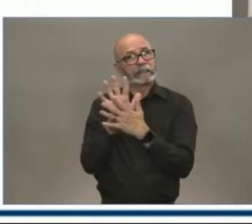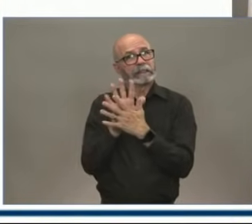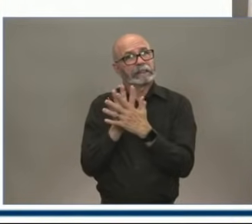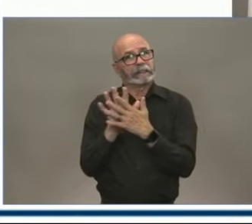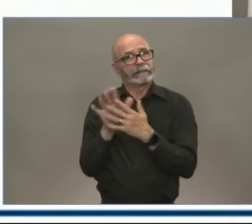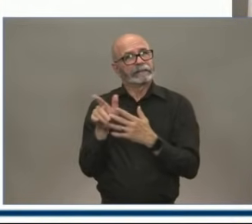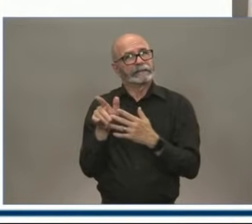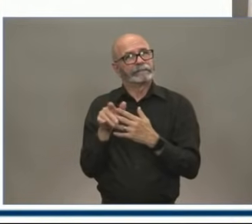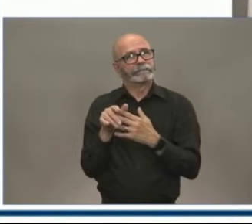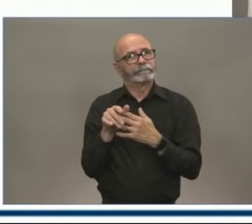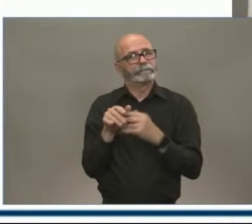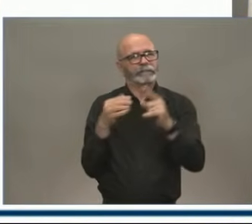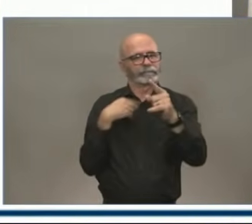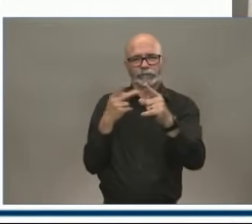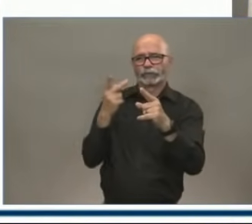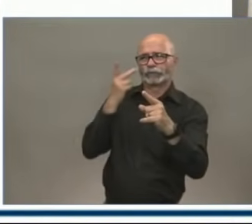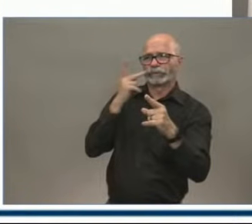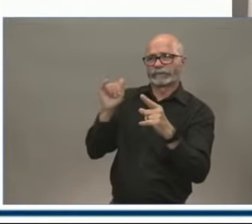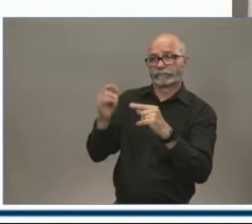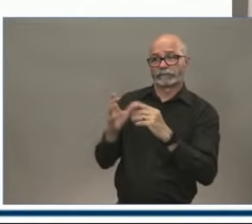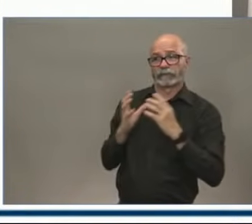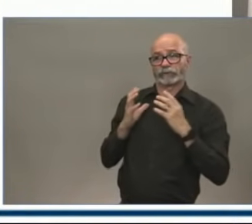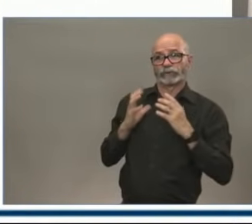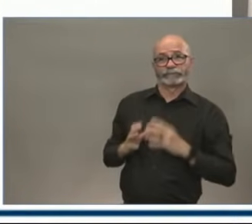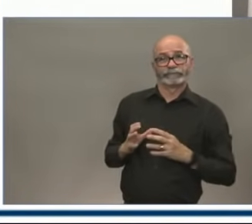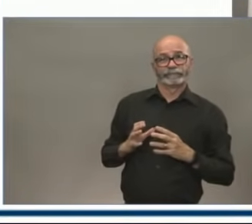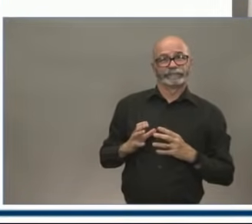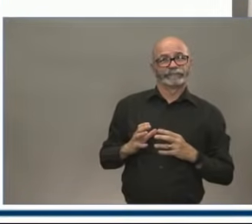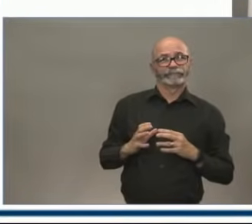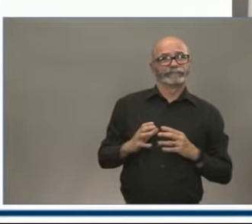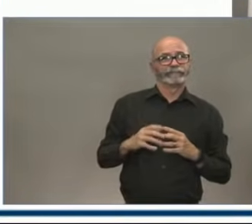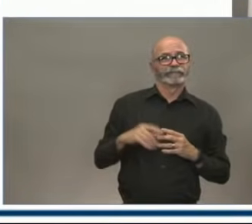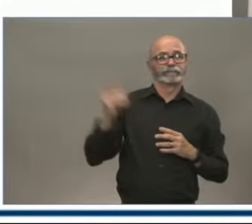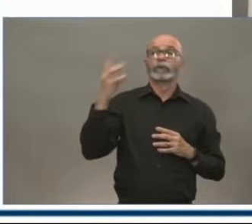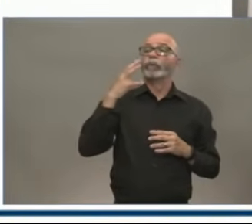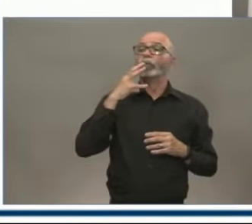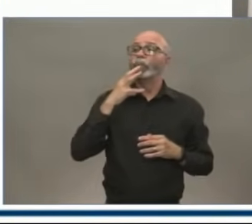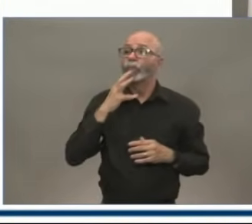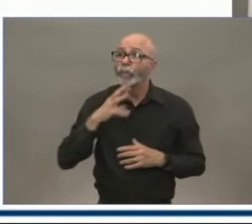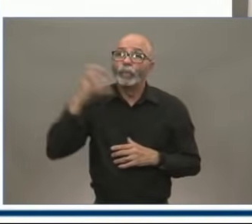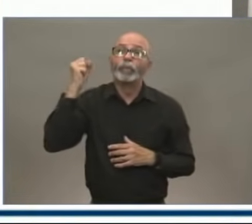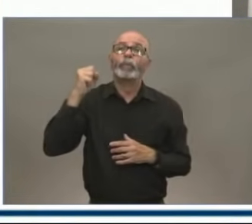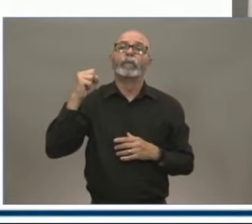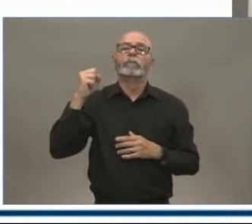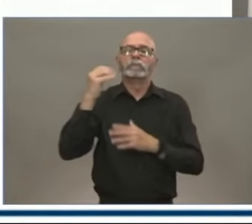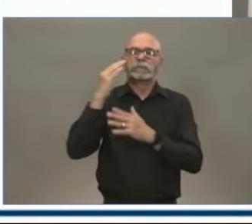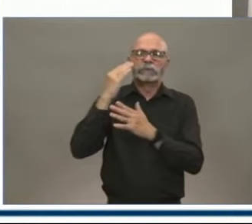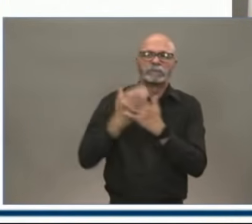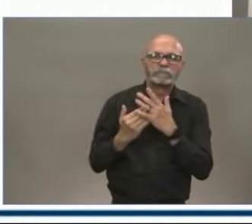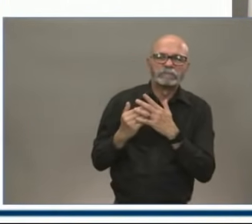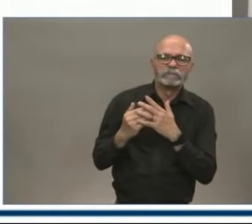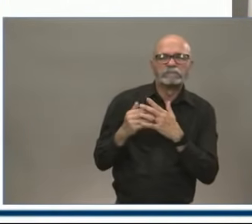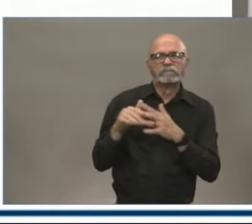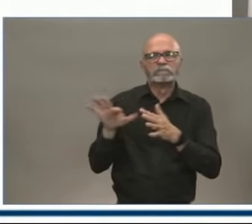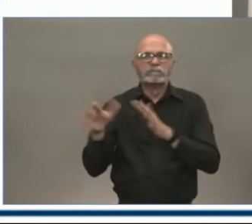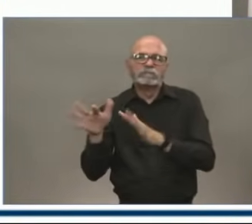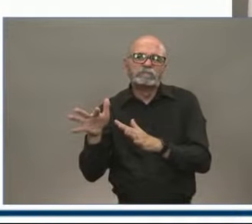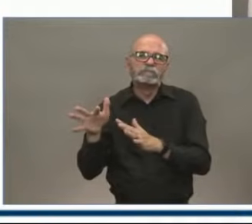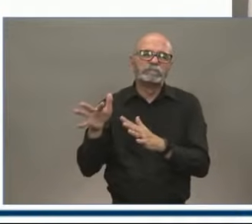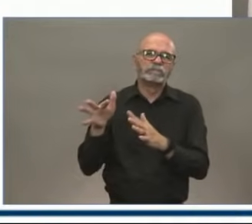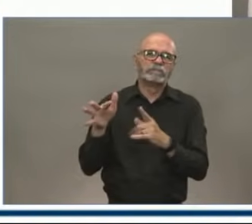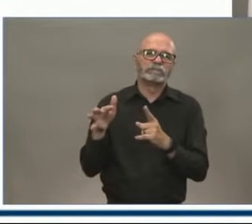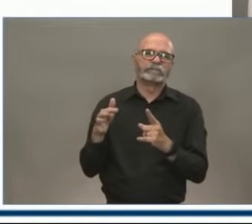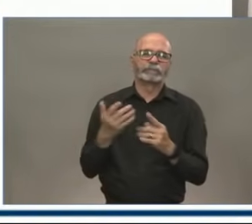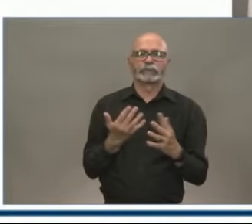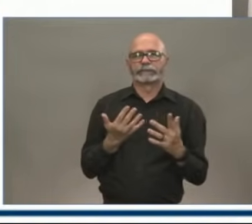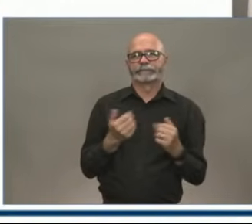the longer-term shutdown. A lot of their clients who are older missed out on their workouts and essentially became less